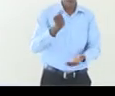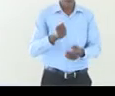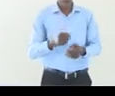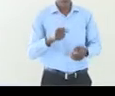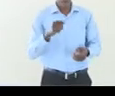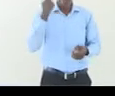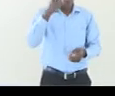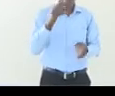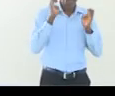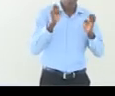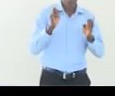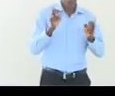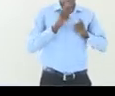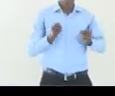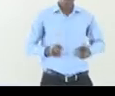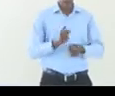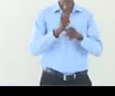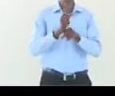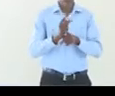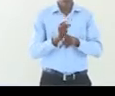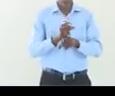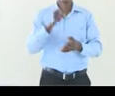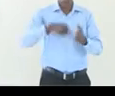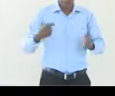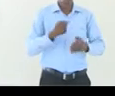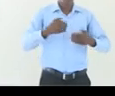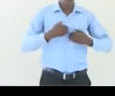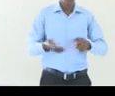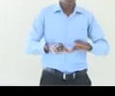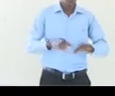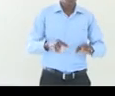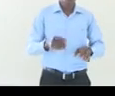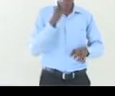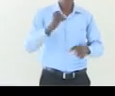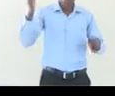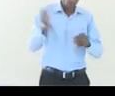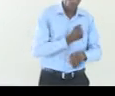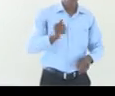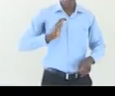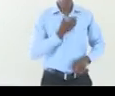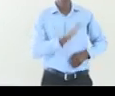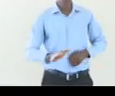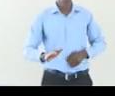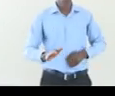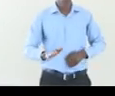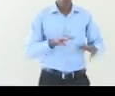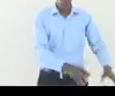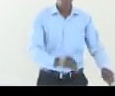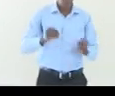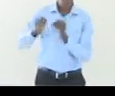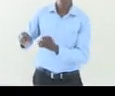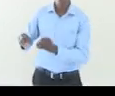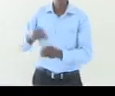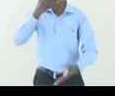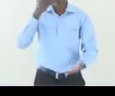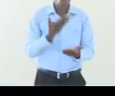fund education, fund healthcare, what we have done is to take our children and put them in elite